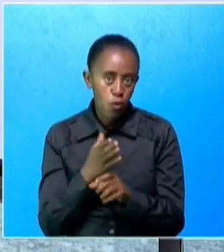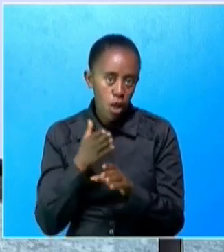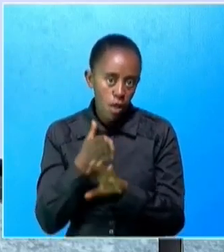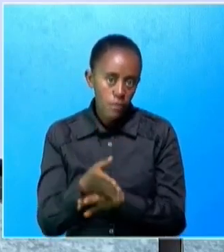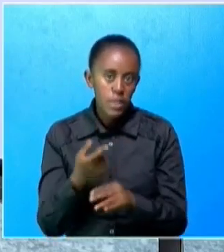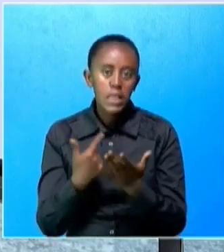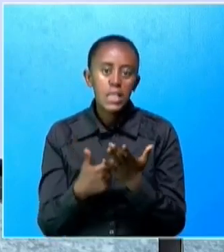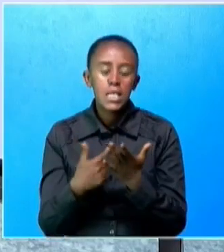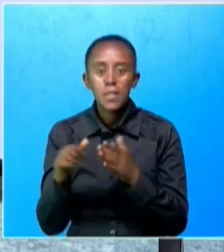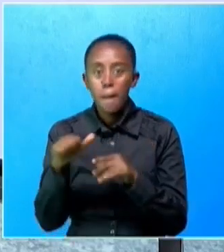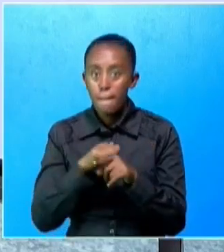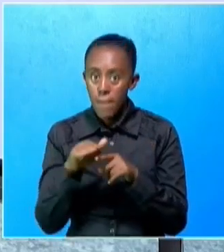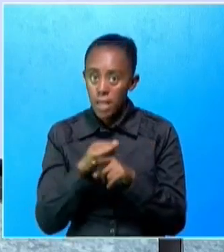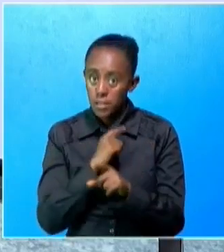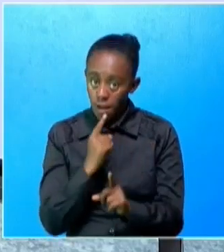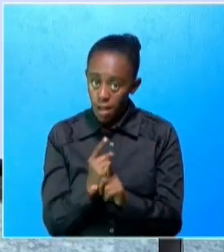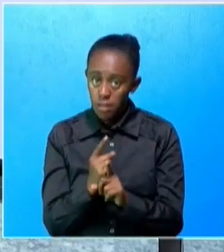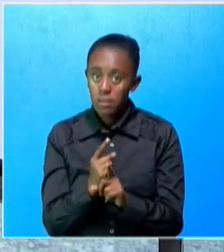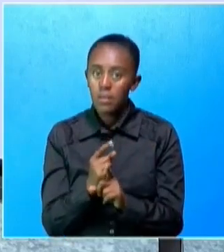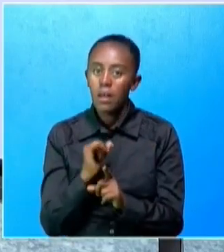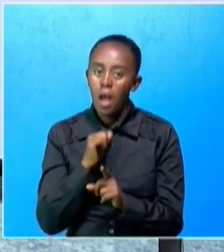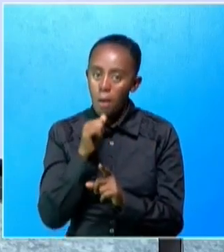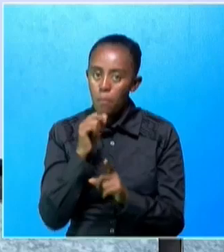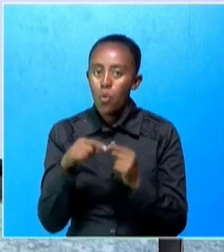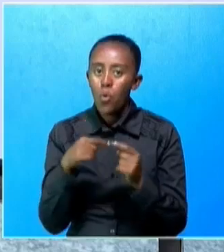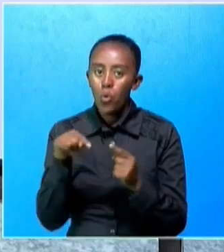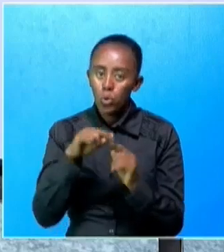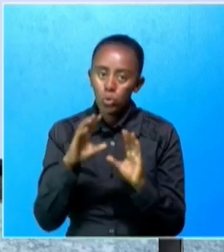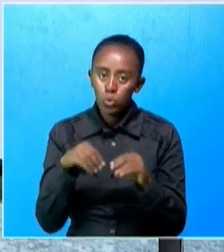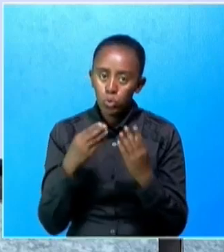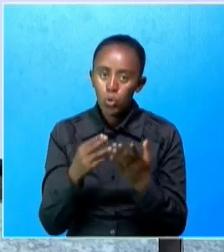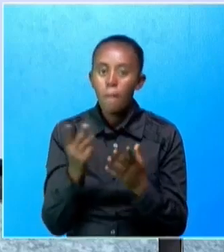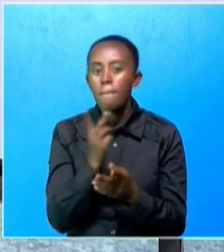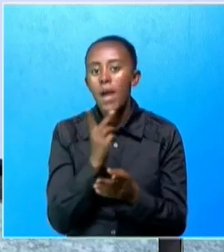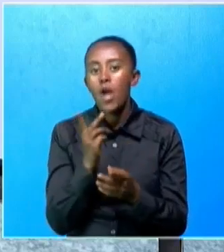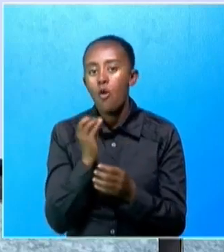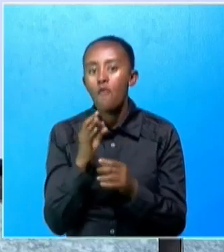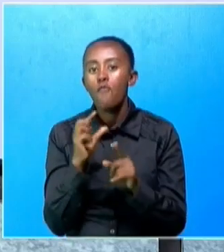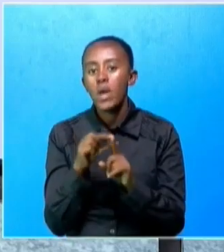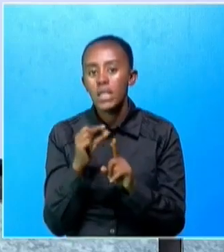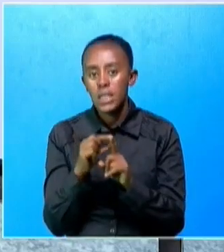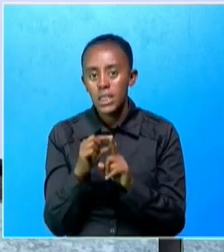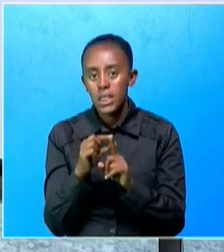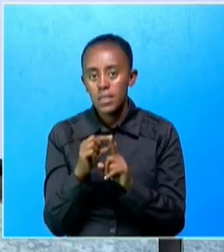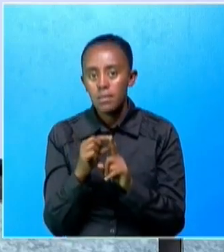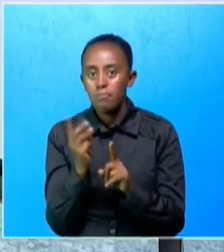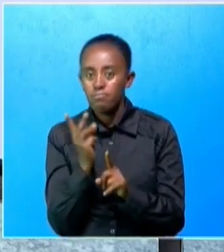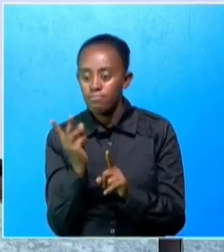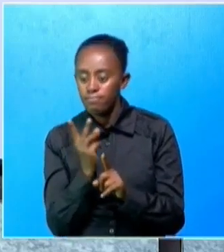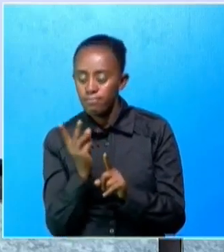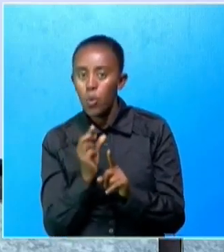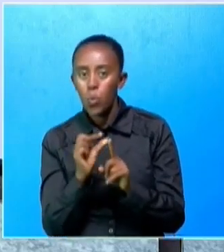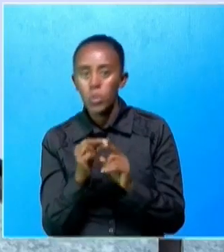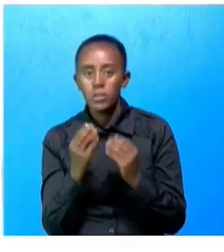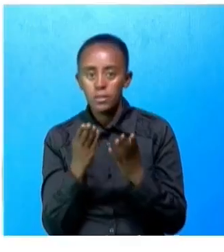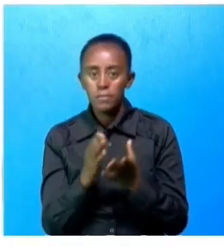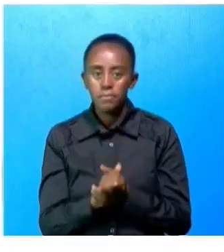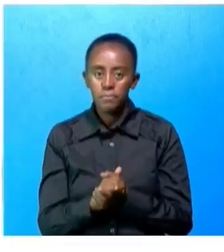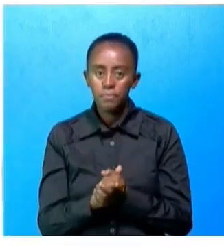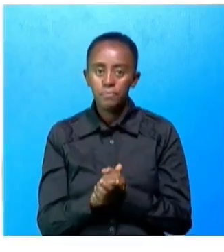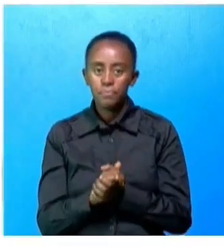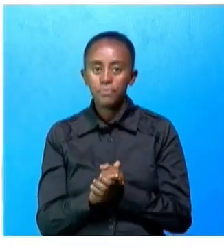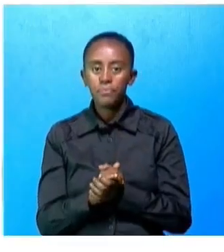this practice, right? So I'm going to give you some pair of words. Good.